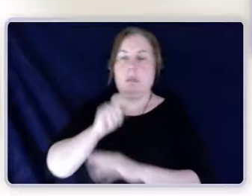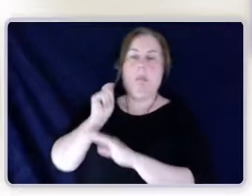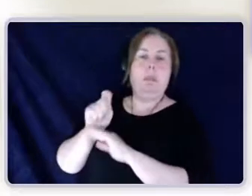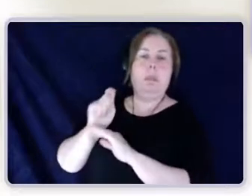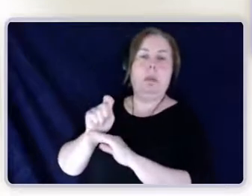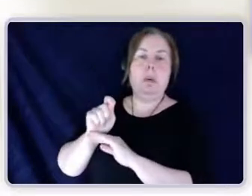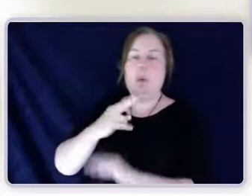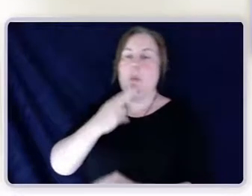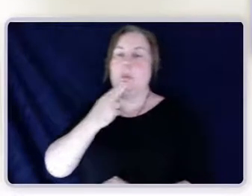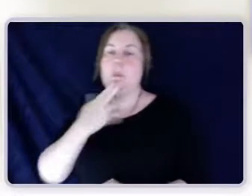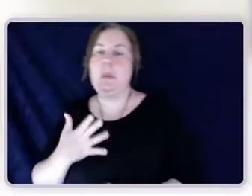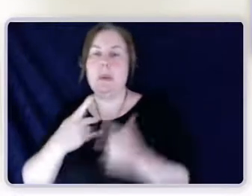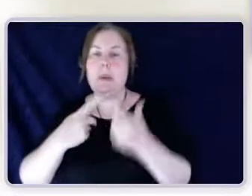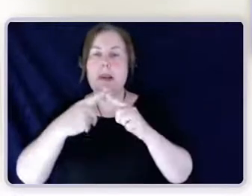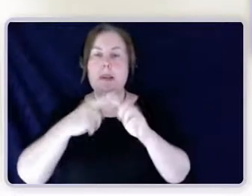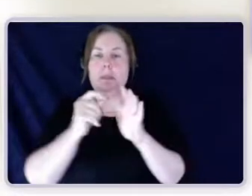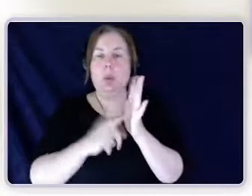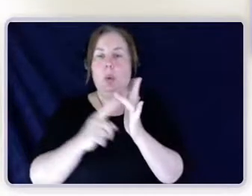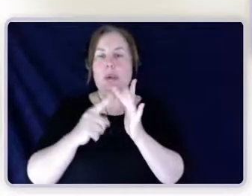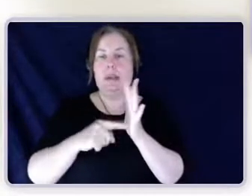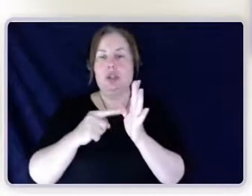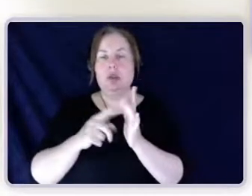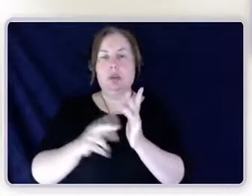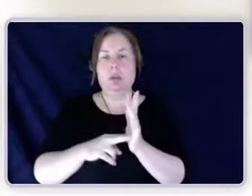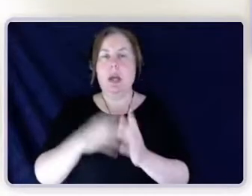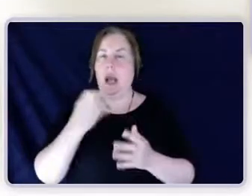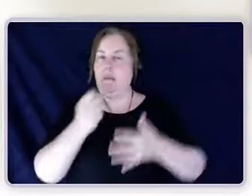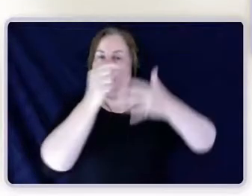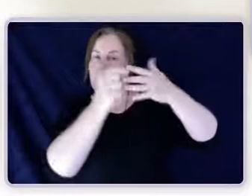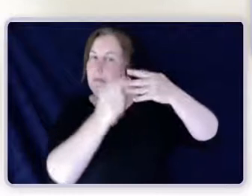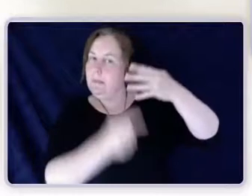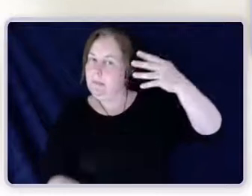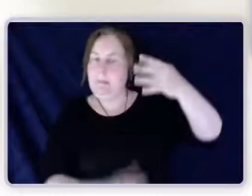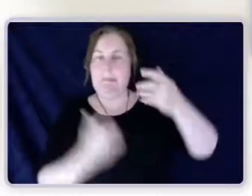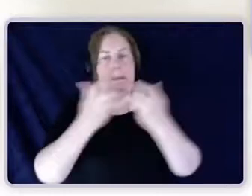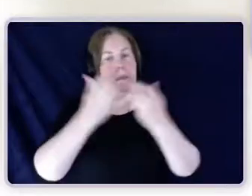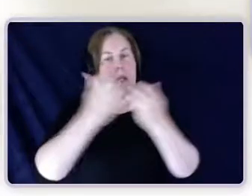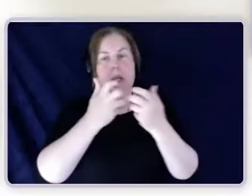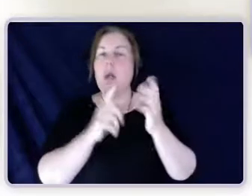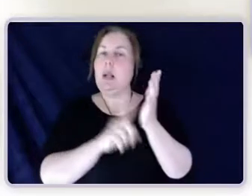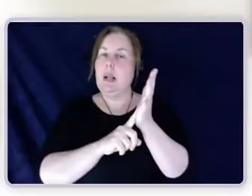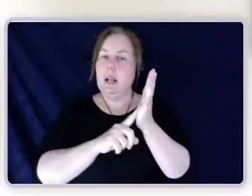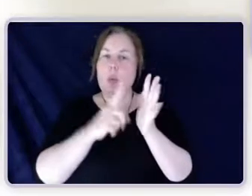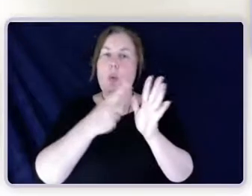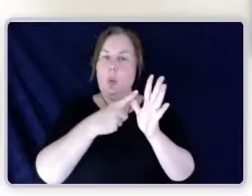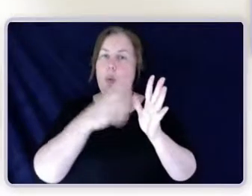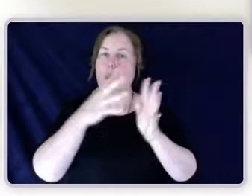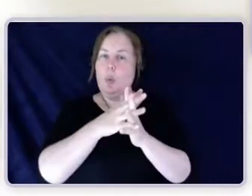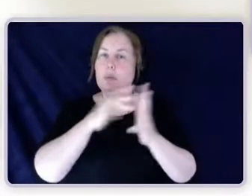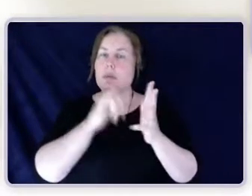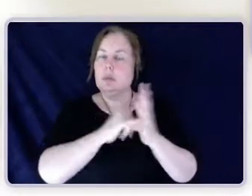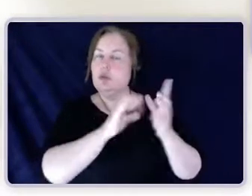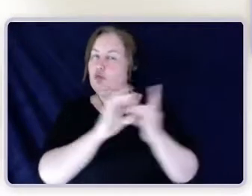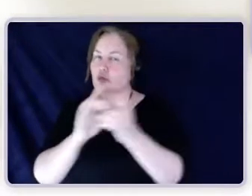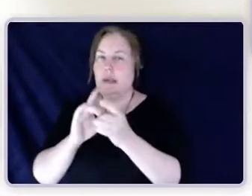So there are various pieces of legislation which are relevant when one talks about guardianship or